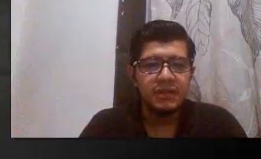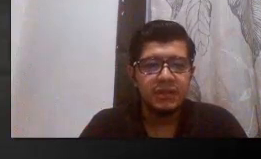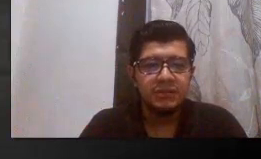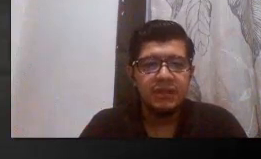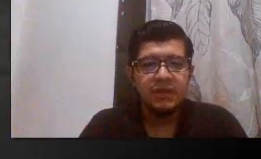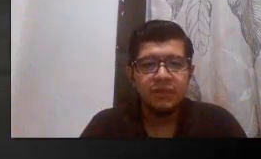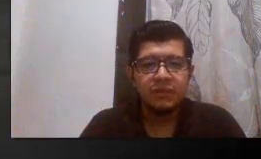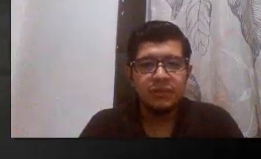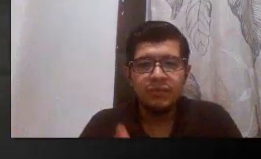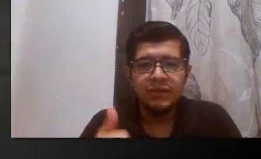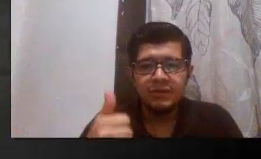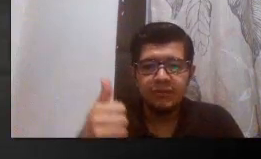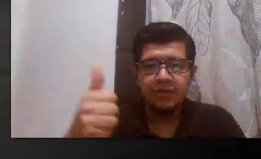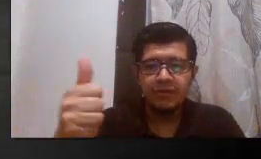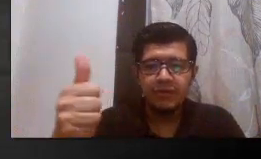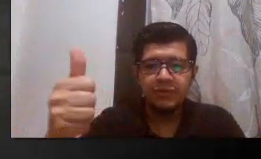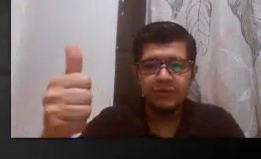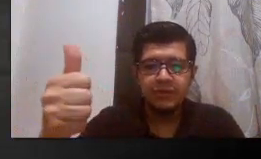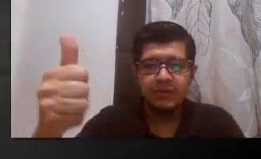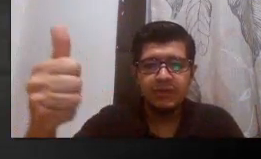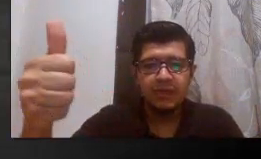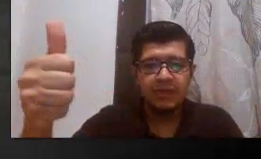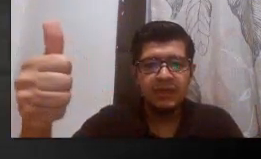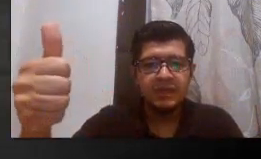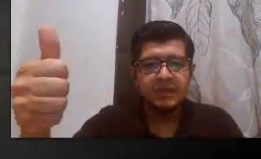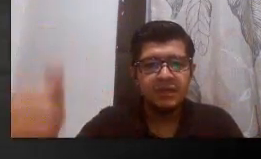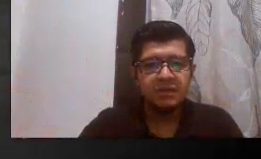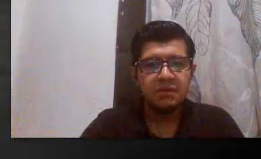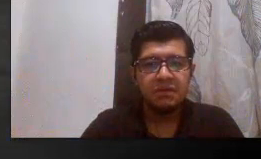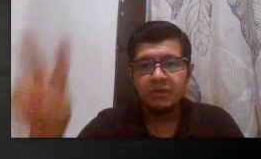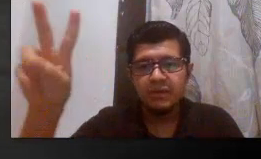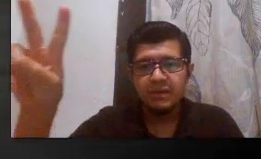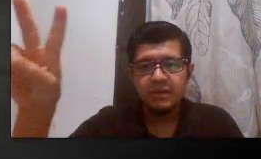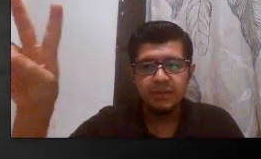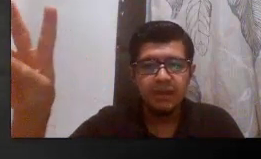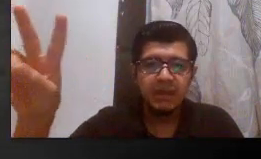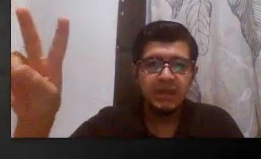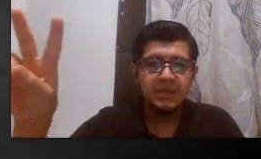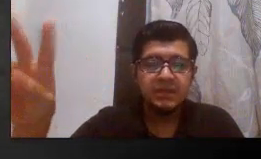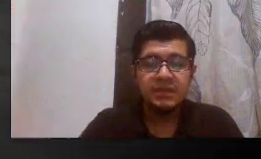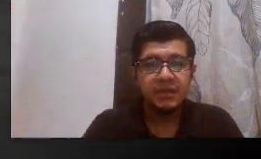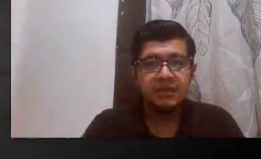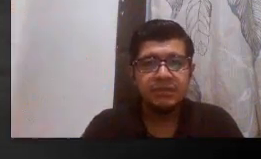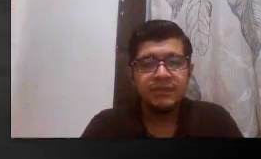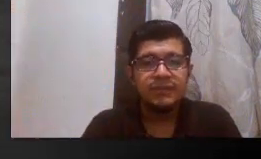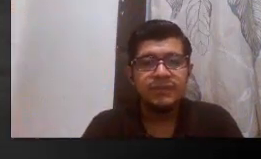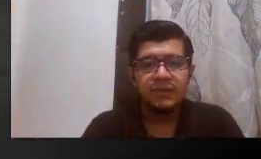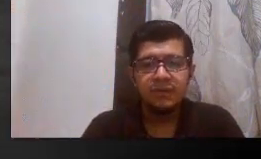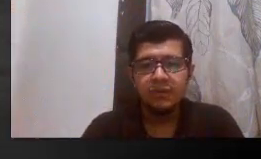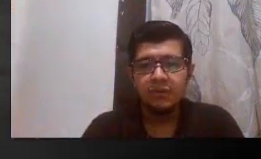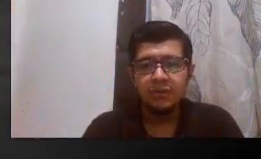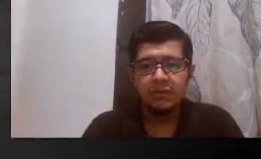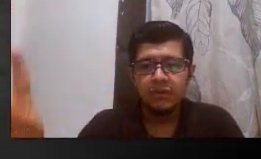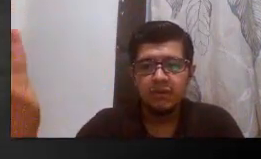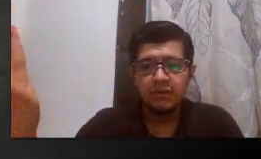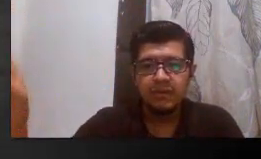just when we do something like this, or something like this,